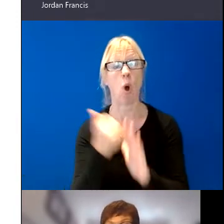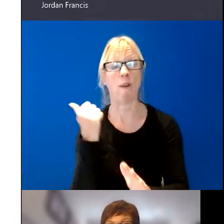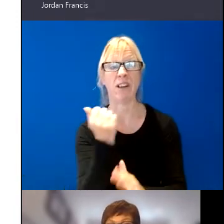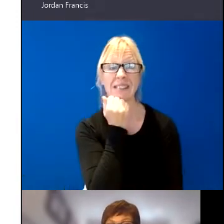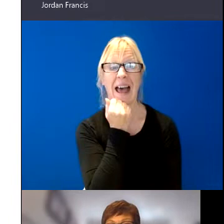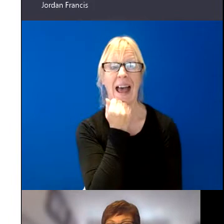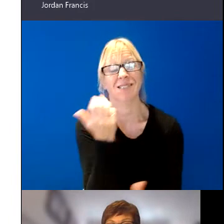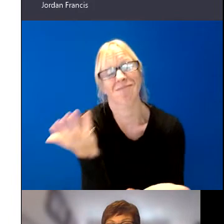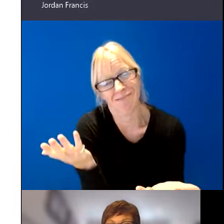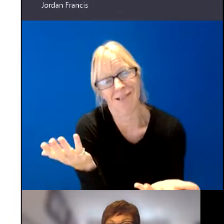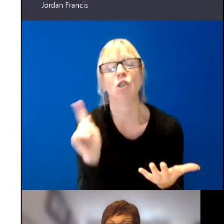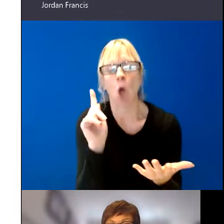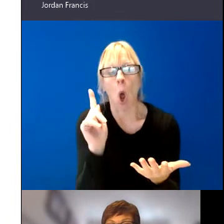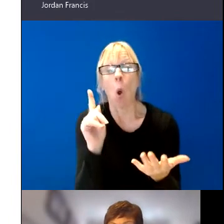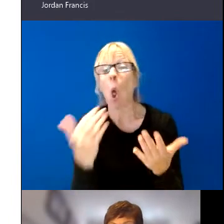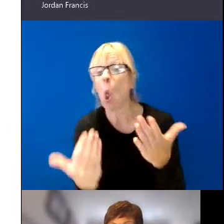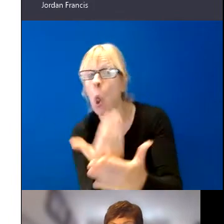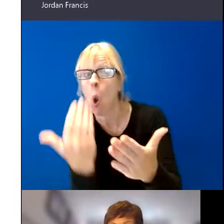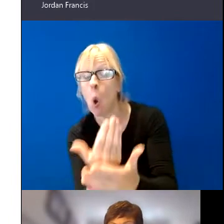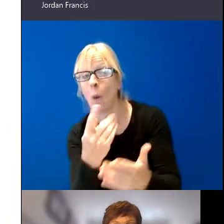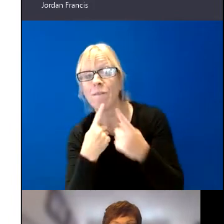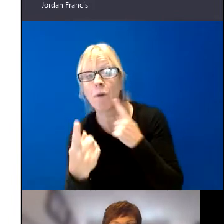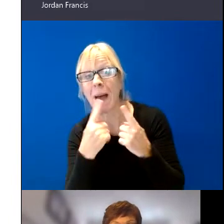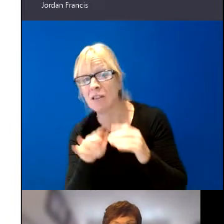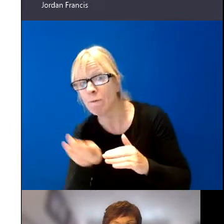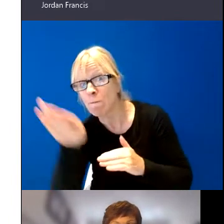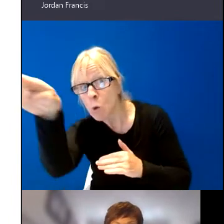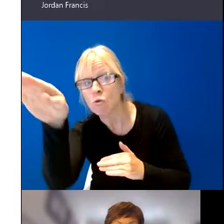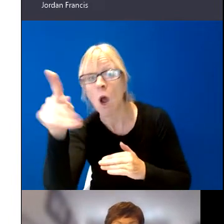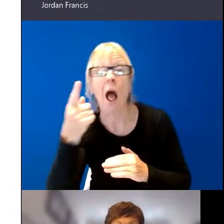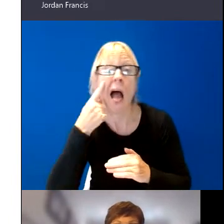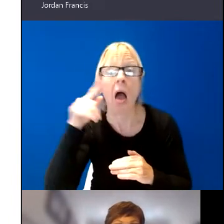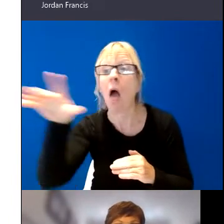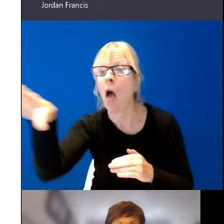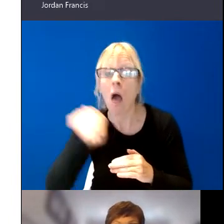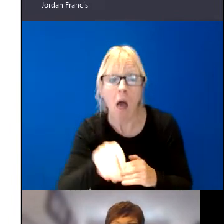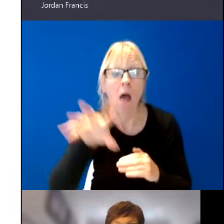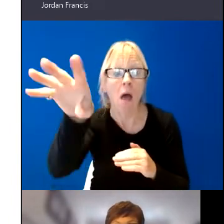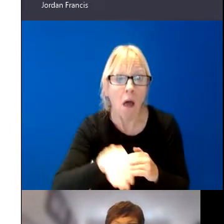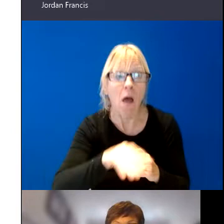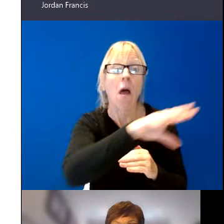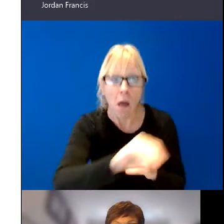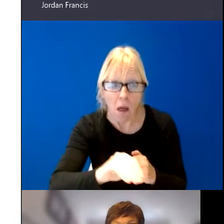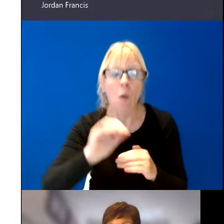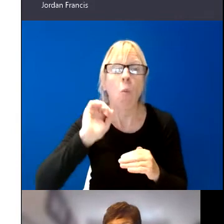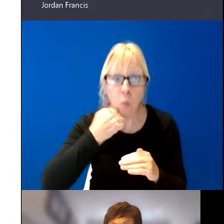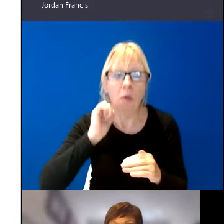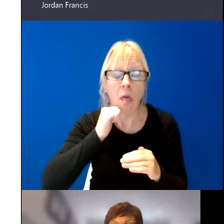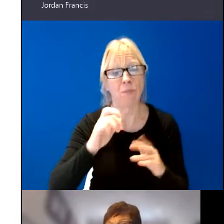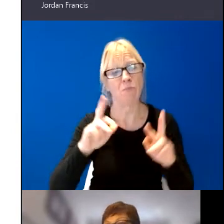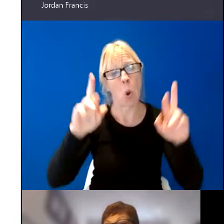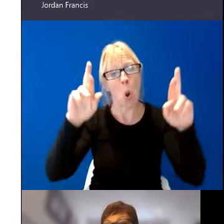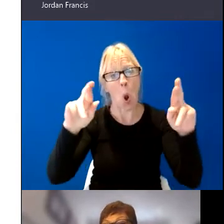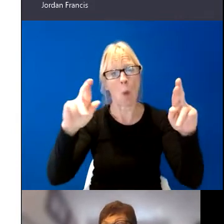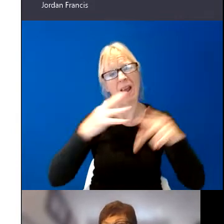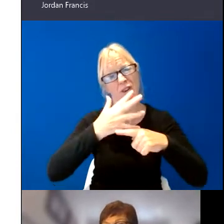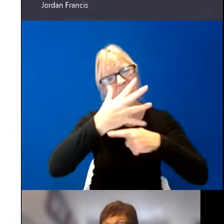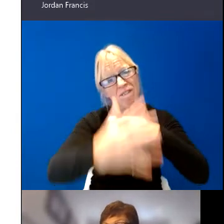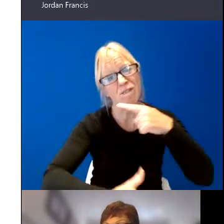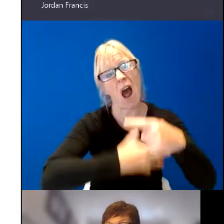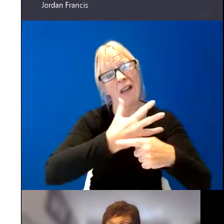eye to new information coming out that might be of use to our profiles, and we will aim to refresh them every 5 to 8 years.